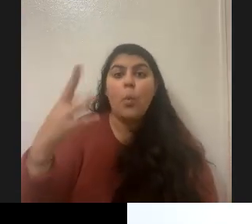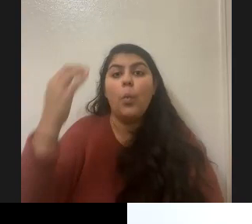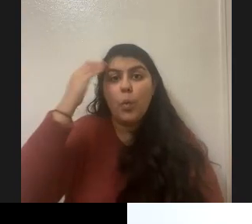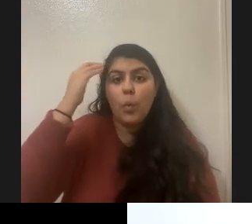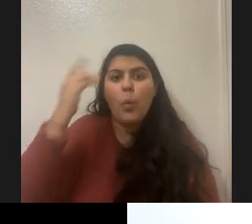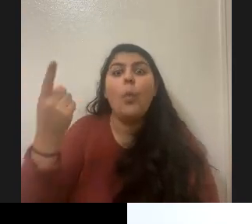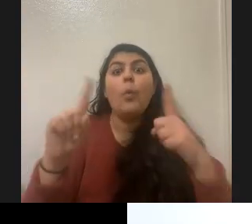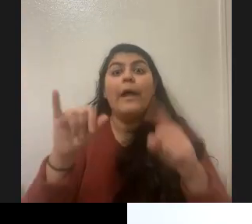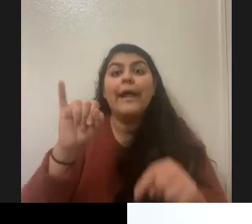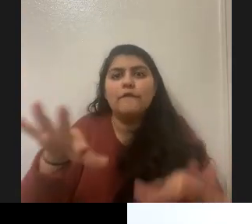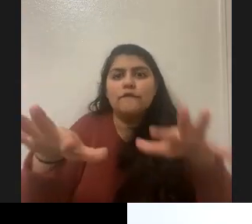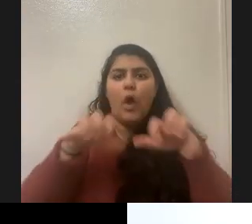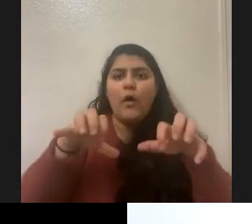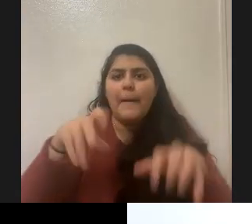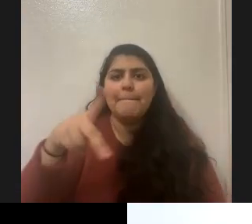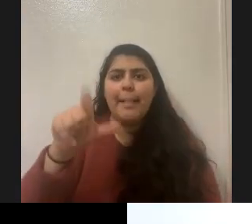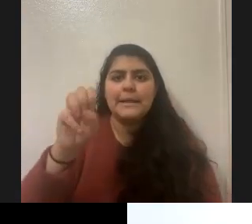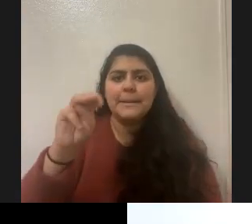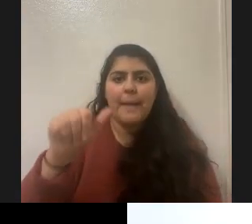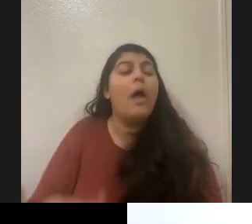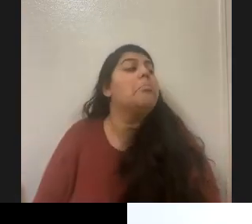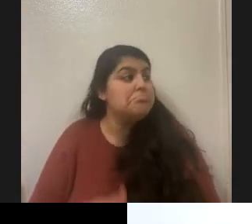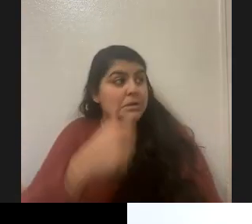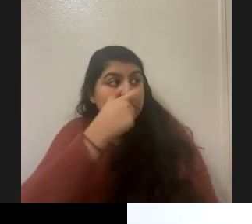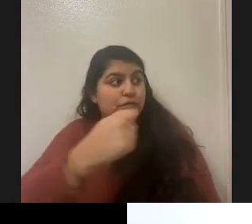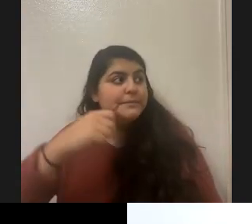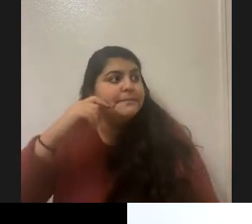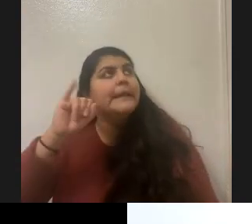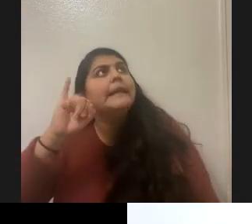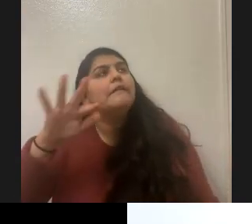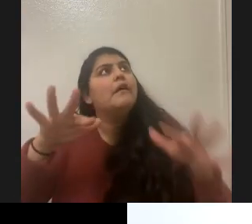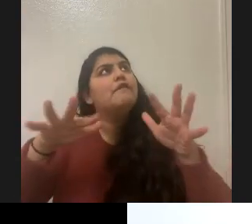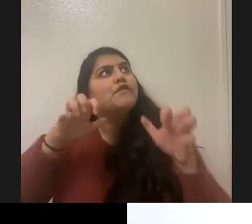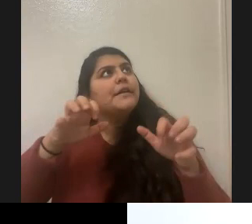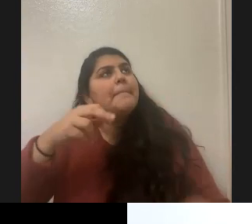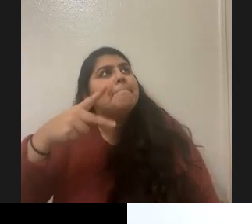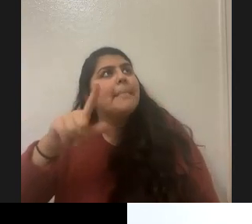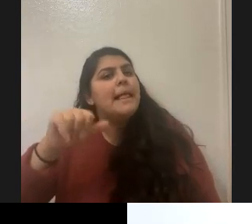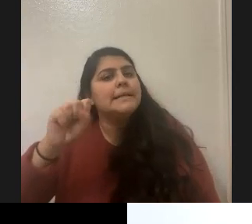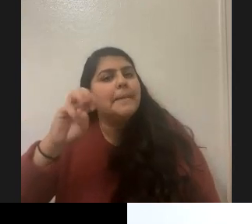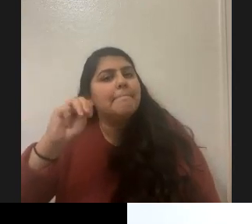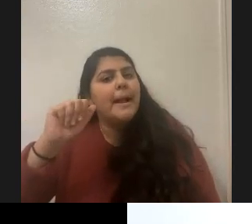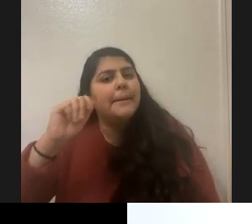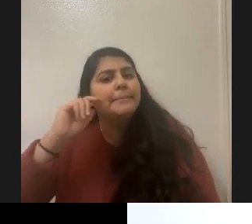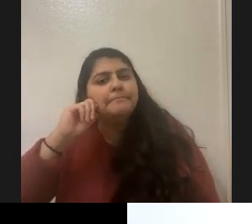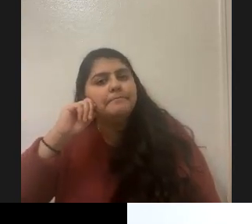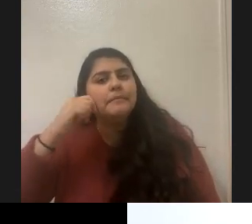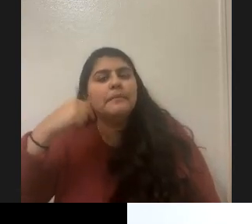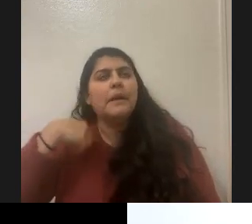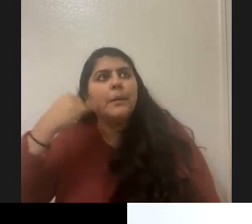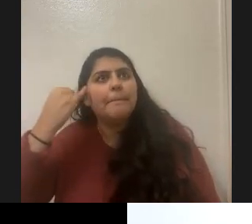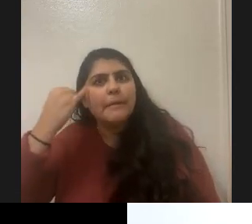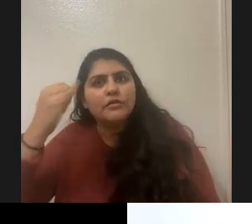froze plasma? Ooh, that's interesting. If you freeze a plasma, I'd imagine it's